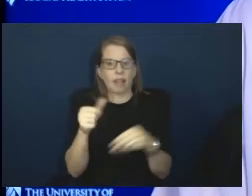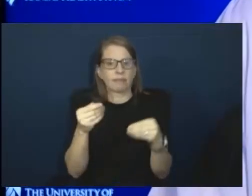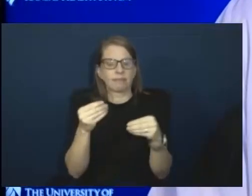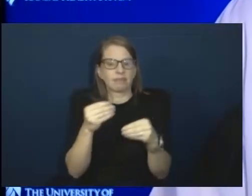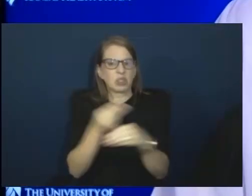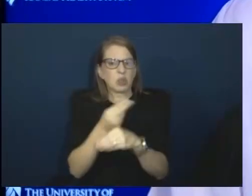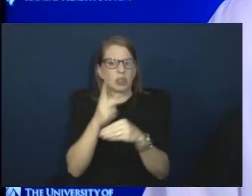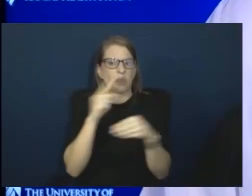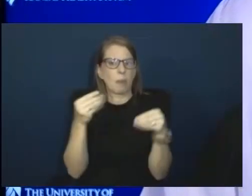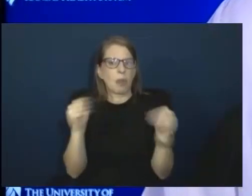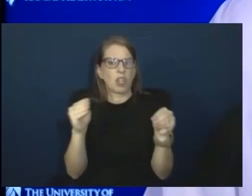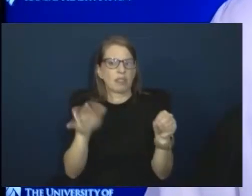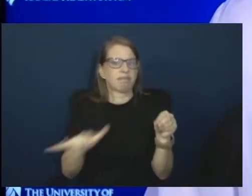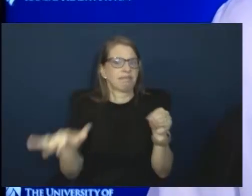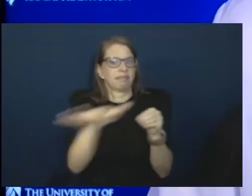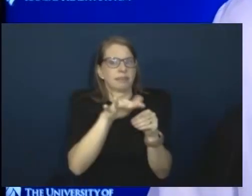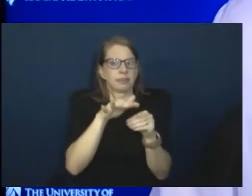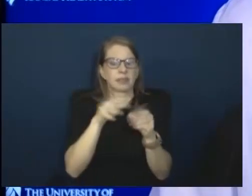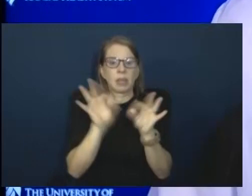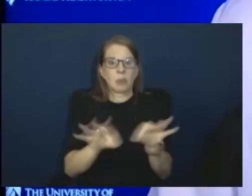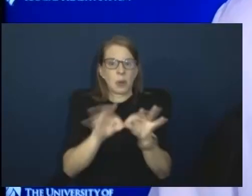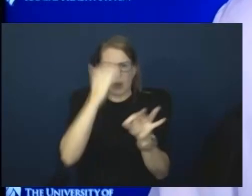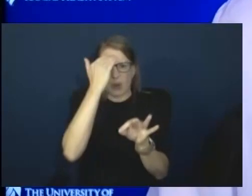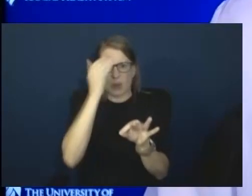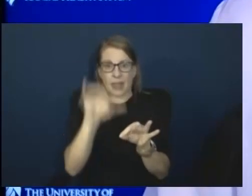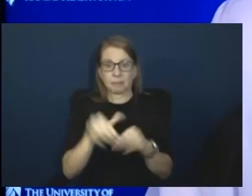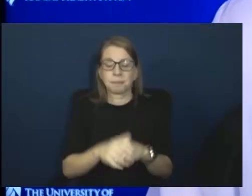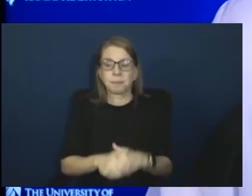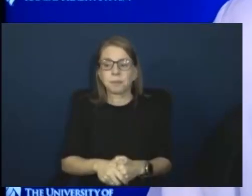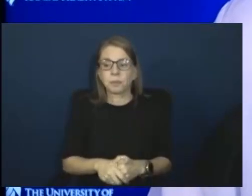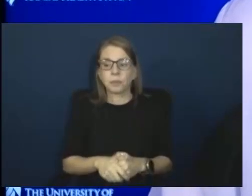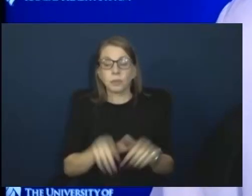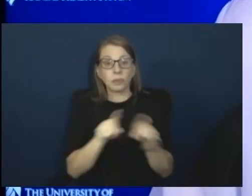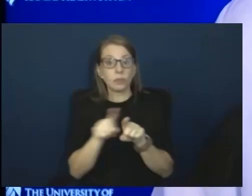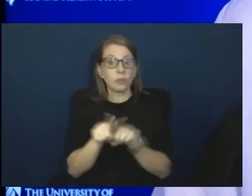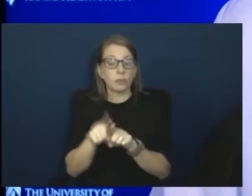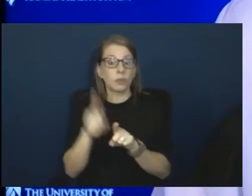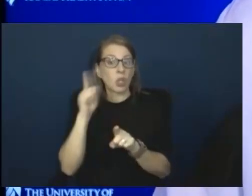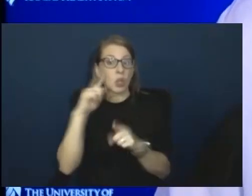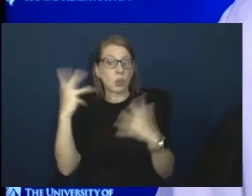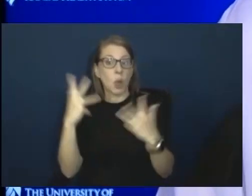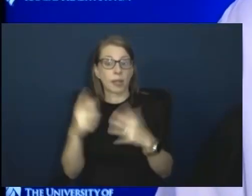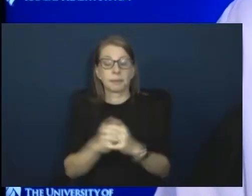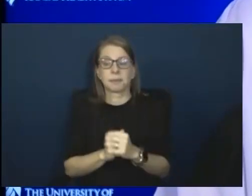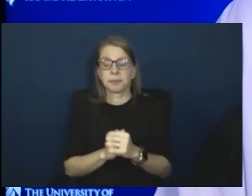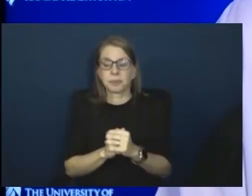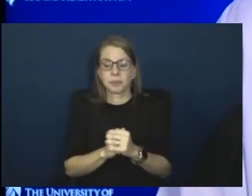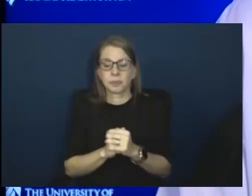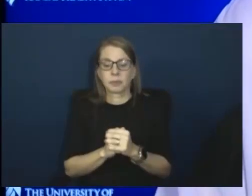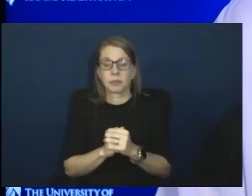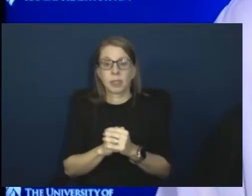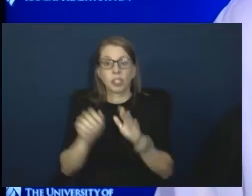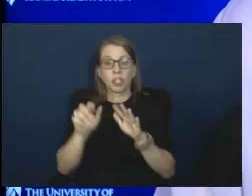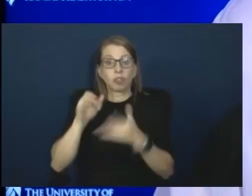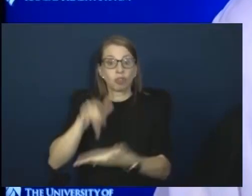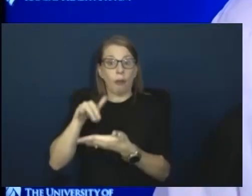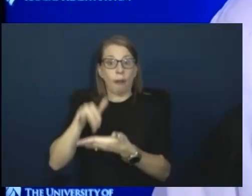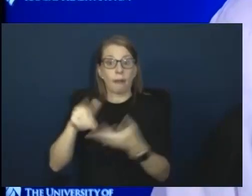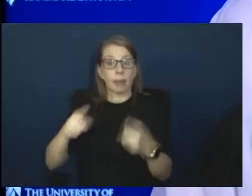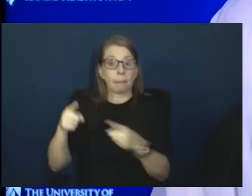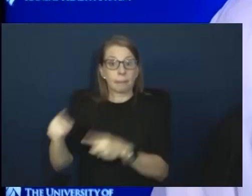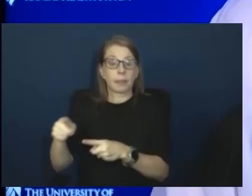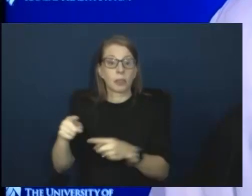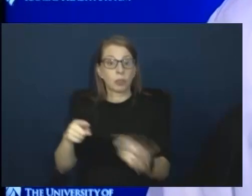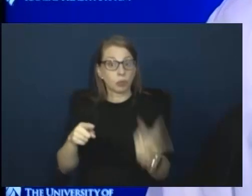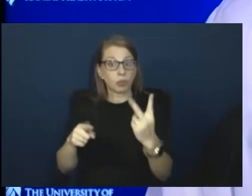important to note. And the important thing to note, too, that we heard also is in the context of these trials that are going on, and there are 2 large